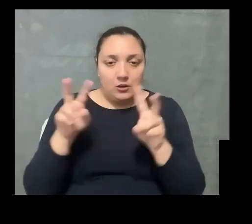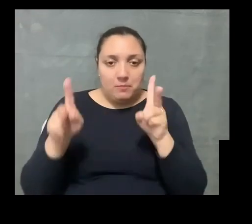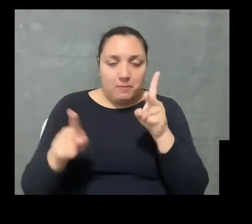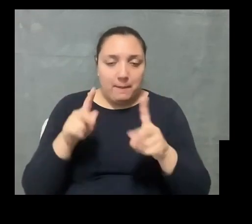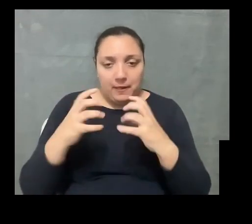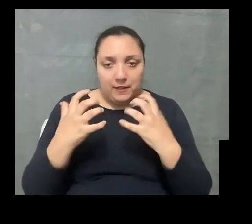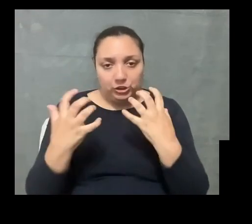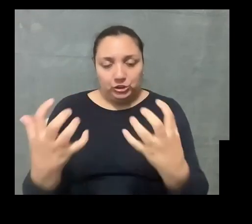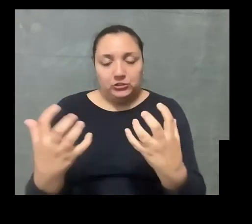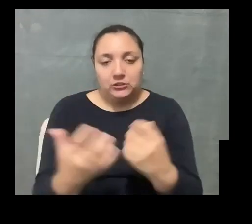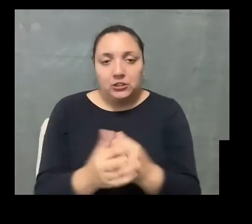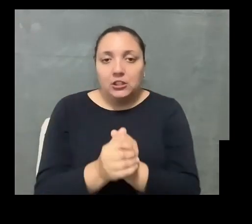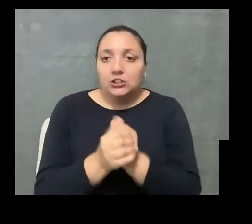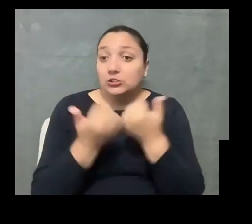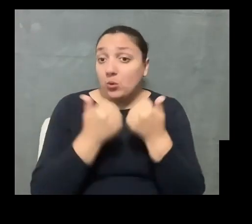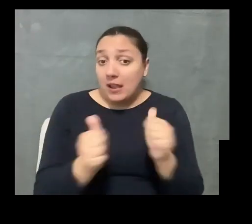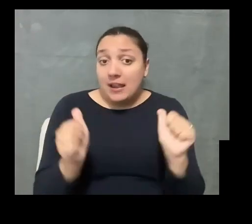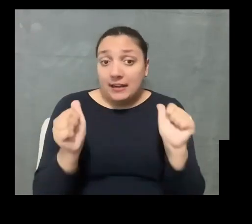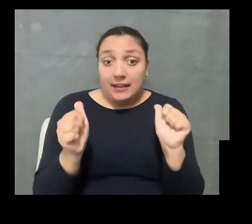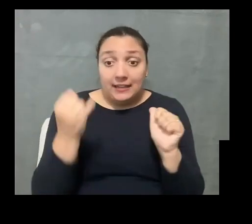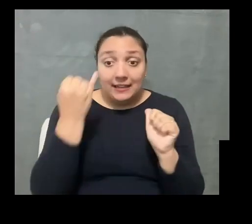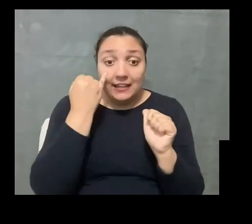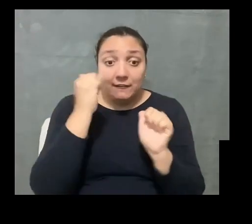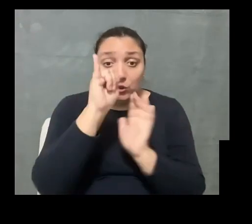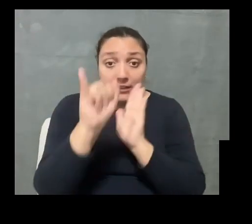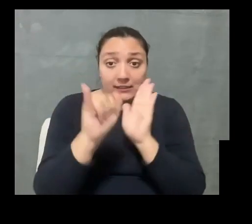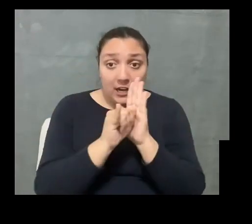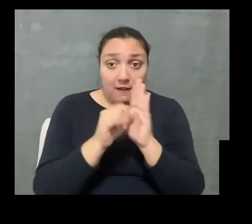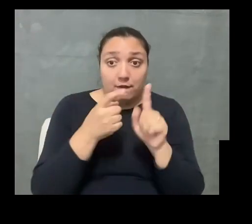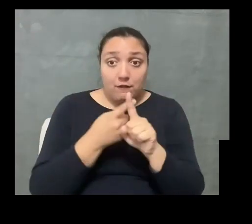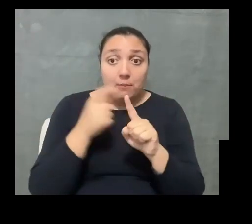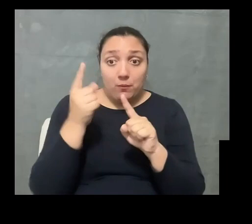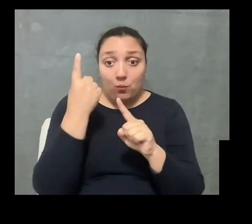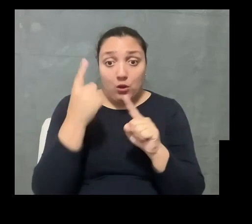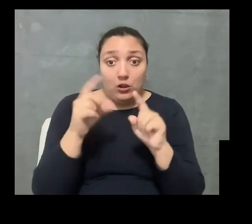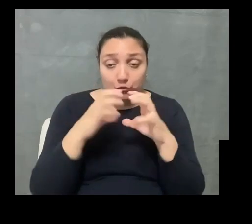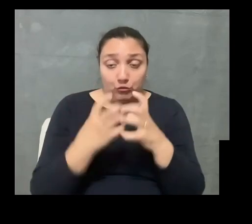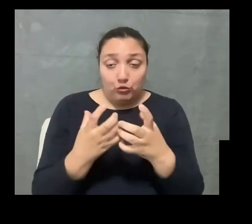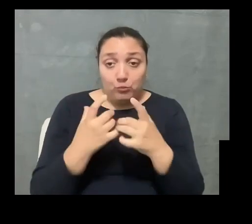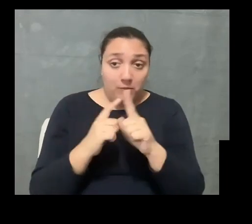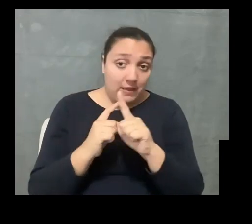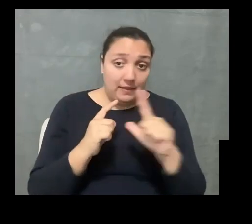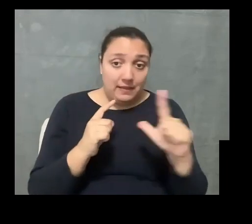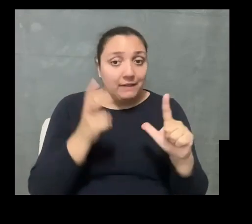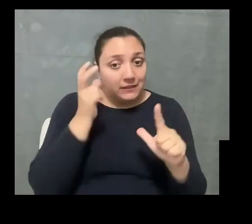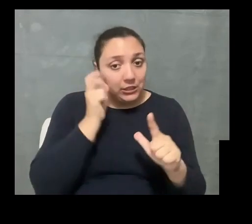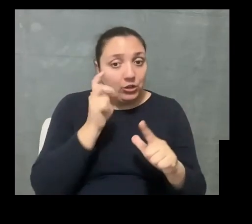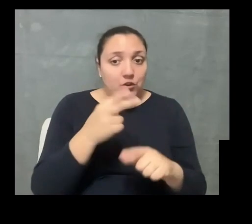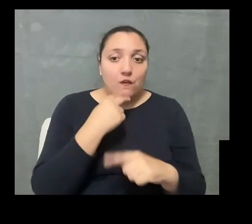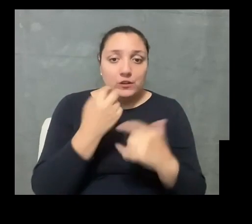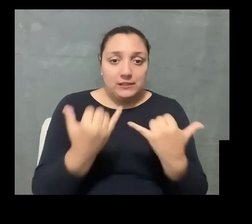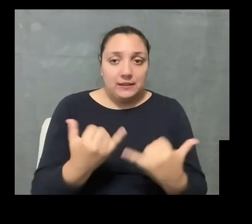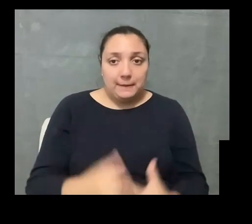invite anyone that identifies as one of the groups on the left to really have their voice heard today. Next